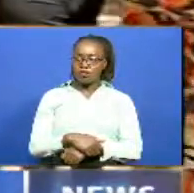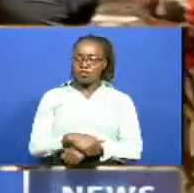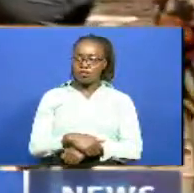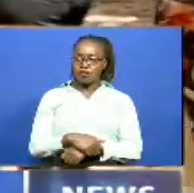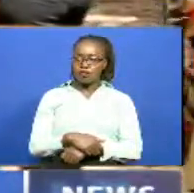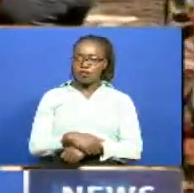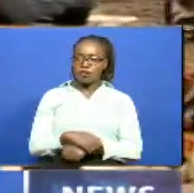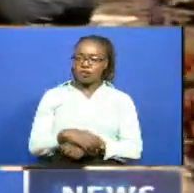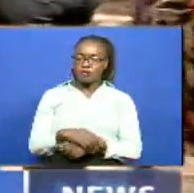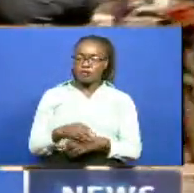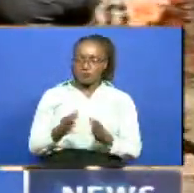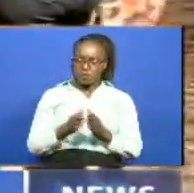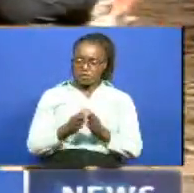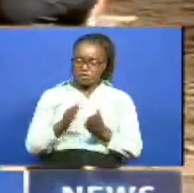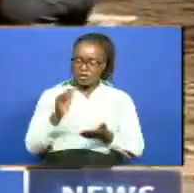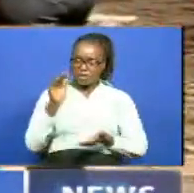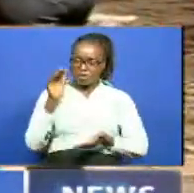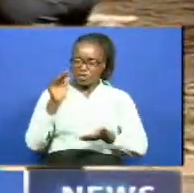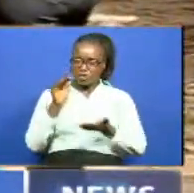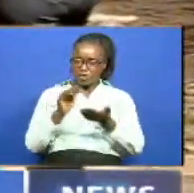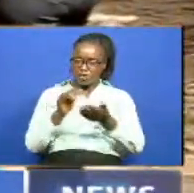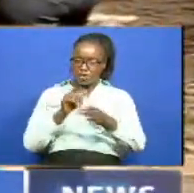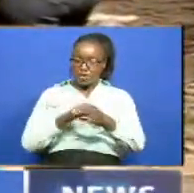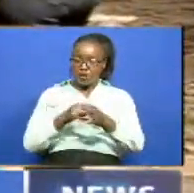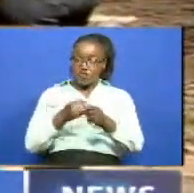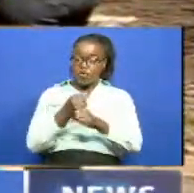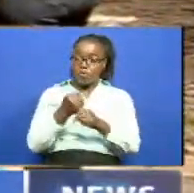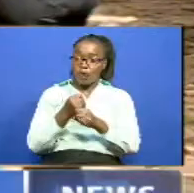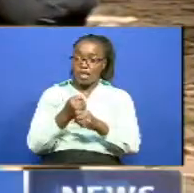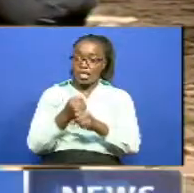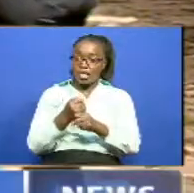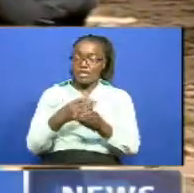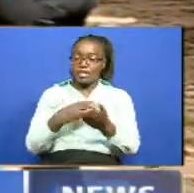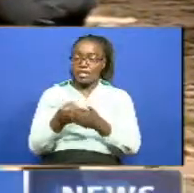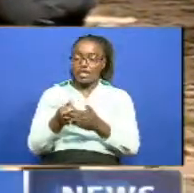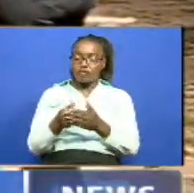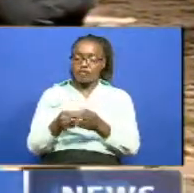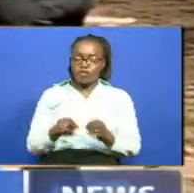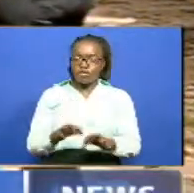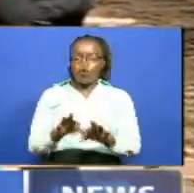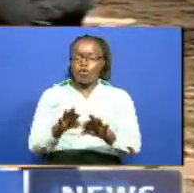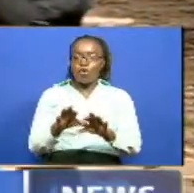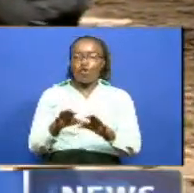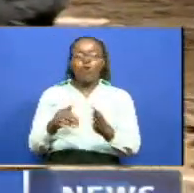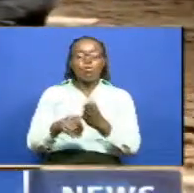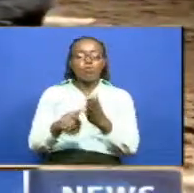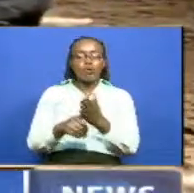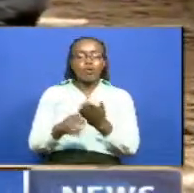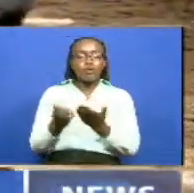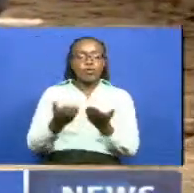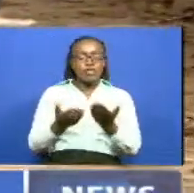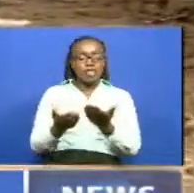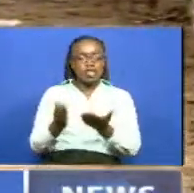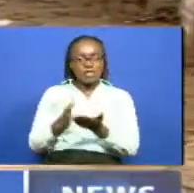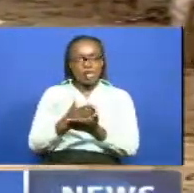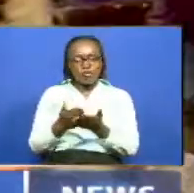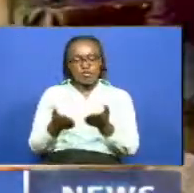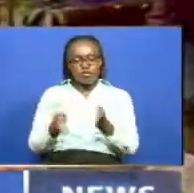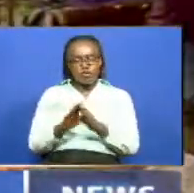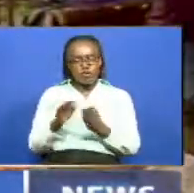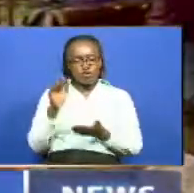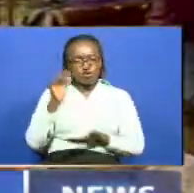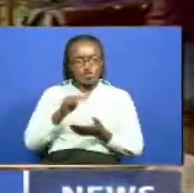Lessened duration of operation, low demand and cash flow problems led some small businesses to close shop or reduce their